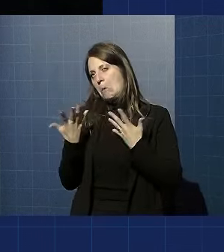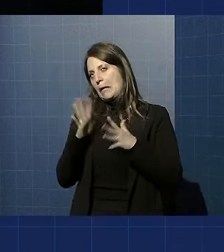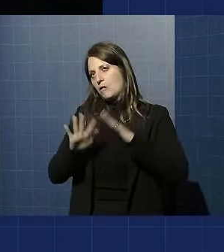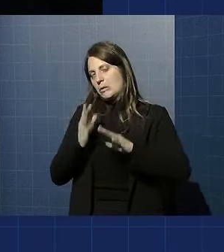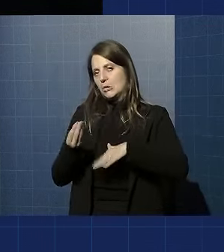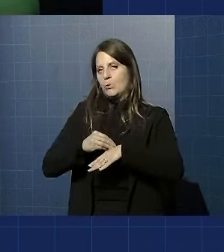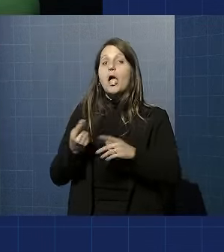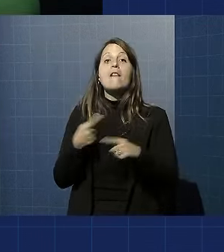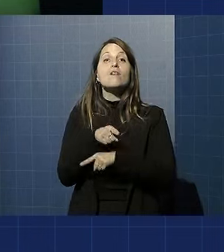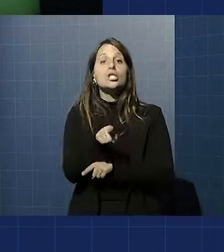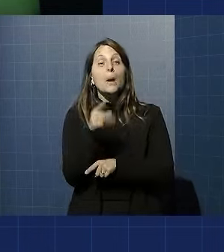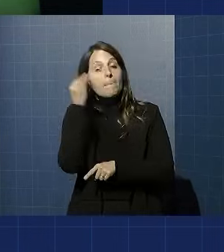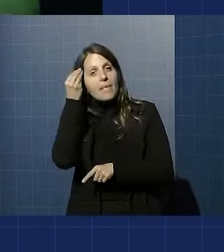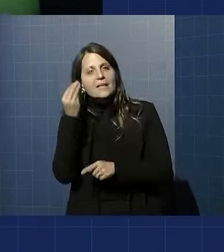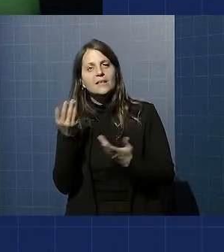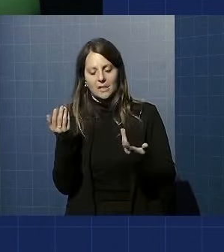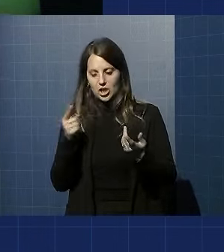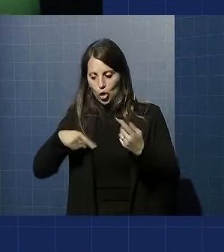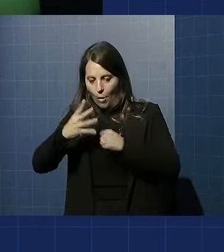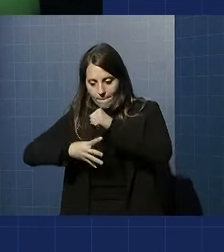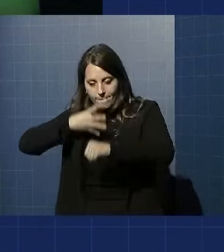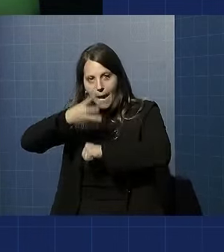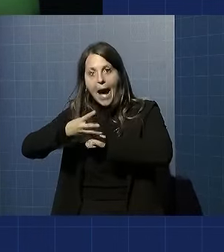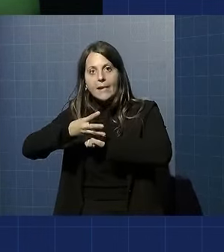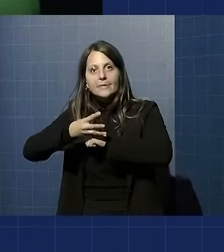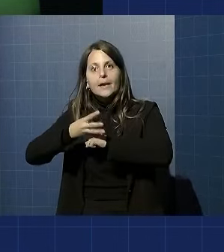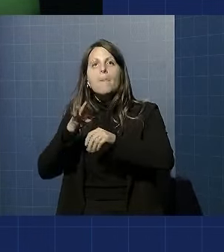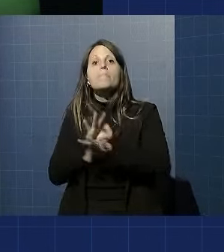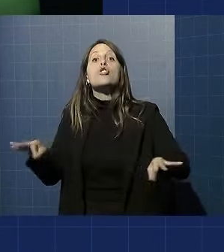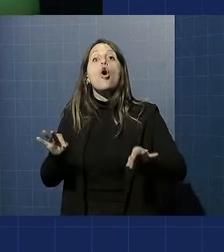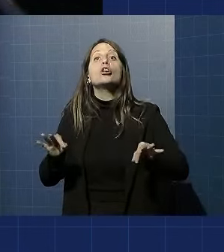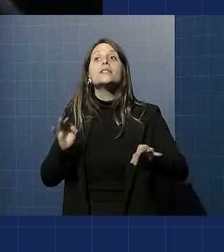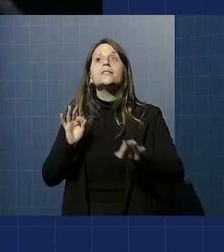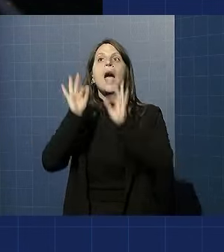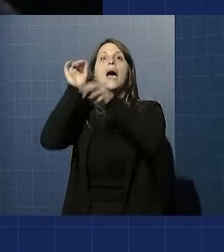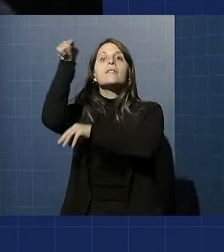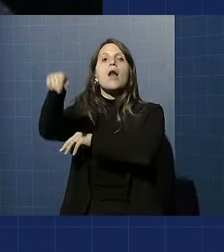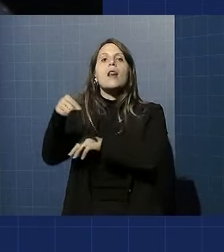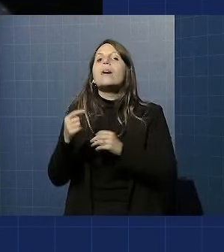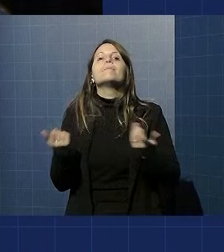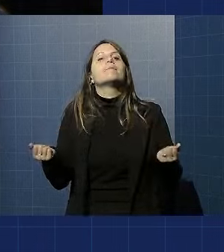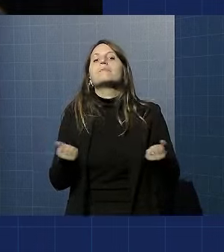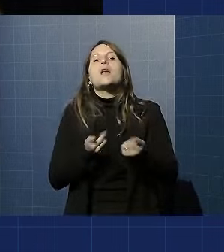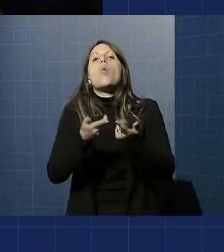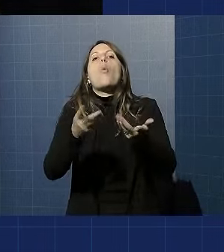sul pianeta rosso? Quanto tempo ci vorrà ancora? This is very